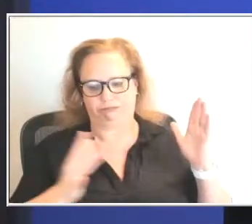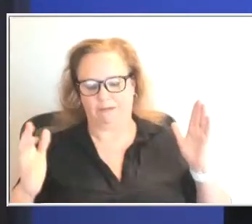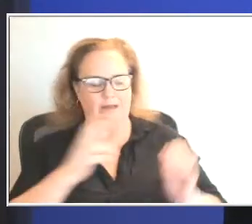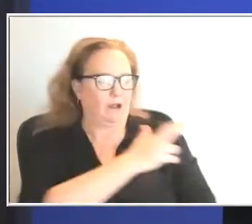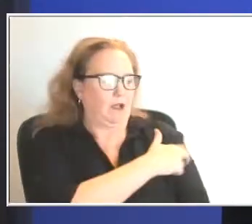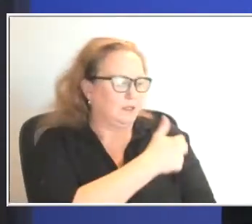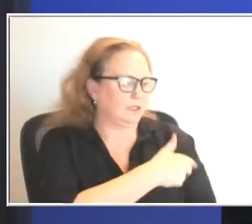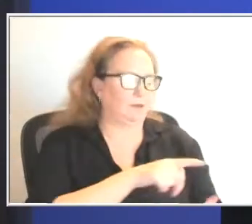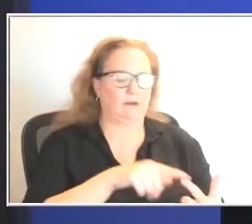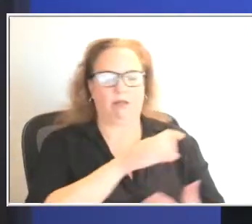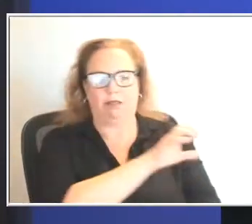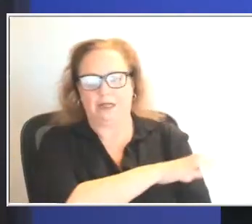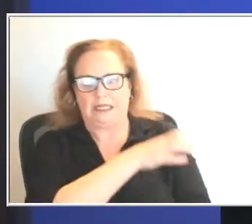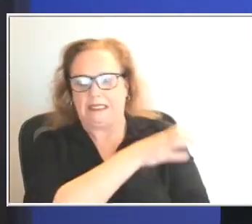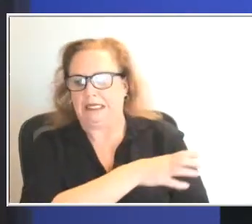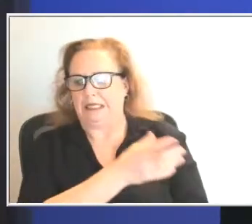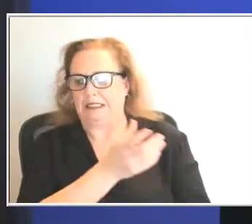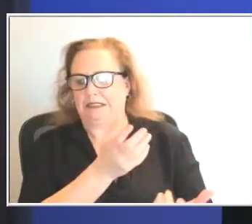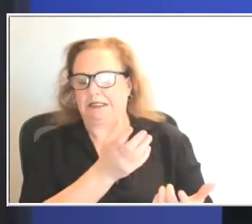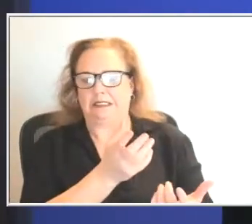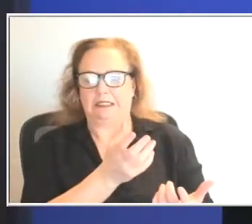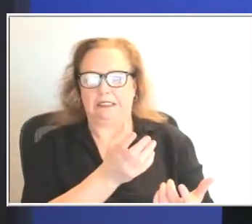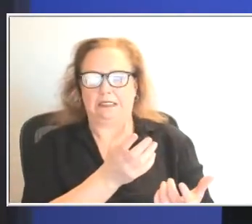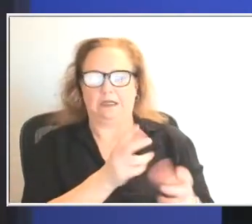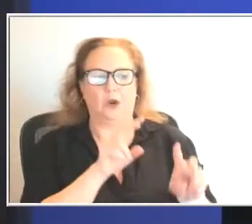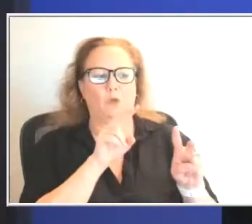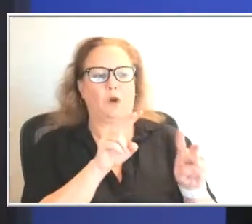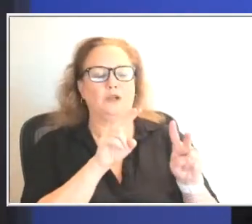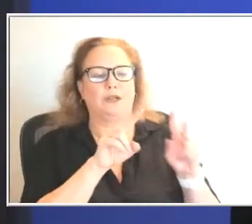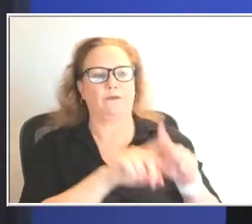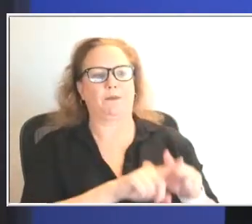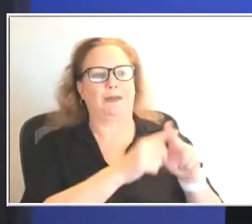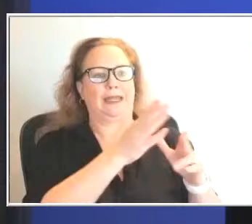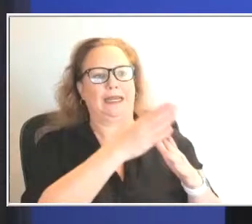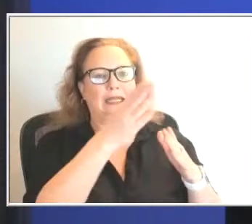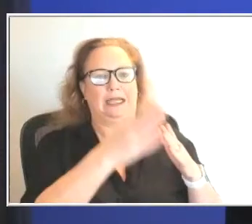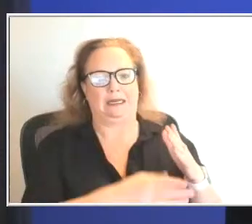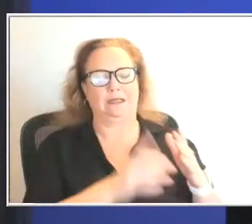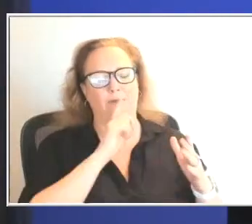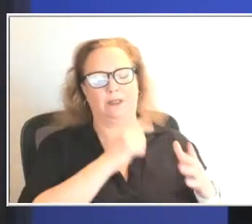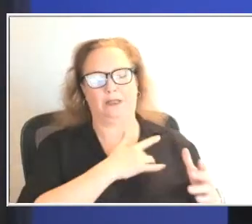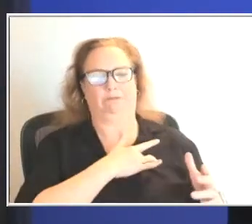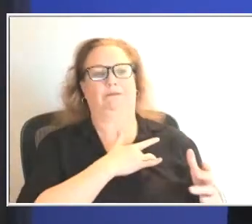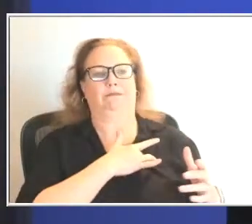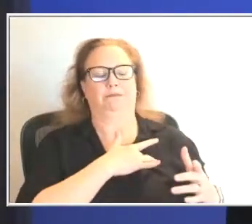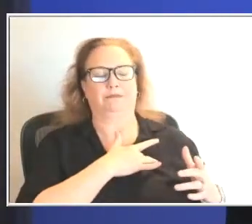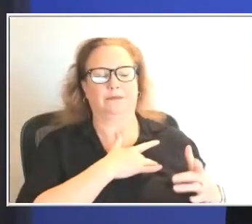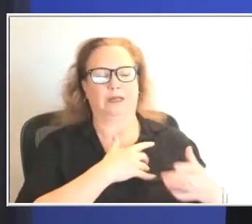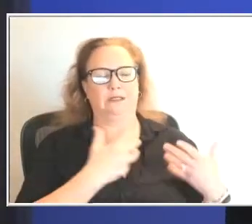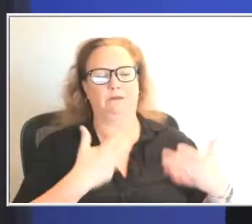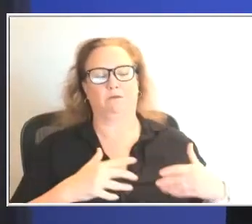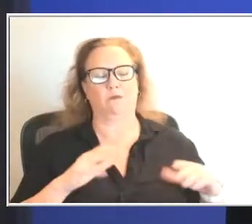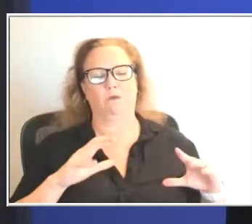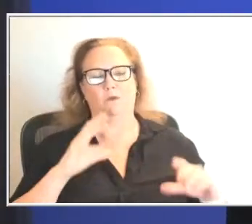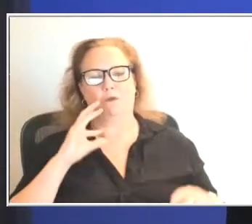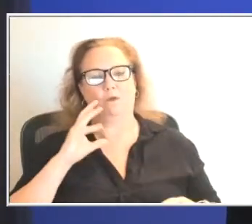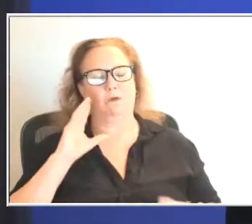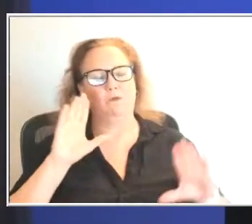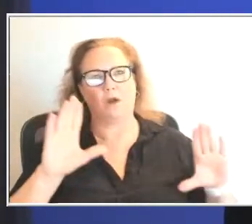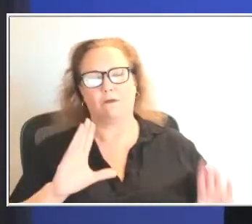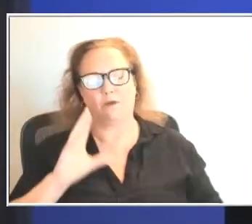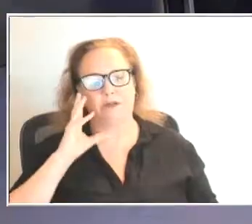clinic setting, and just watching it from the beginning to end. It's rewarding. It's a rewarding a career.